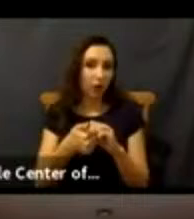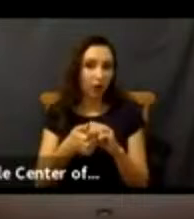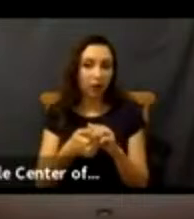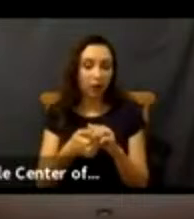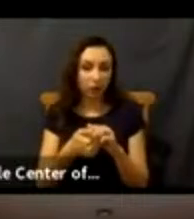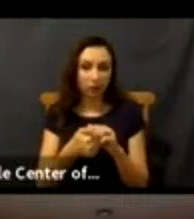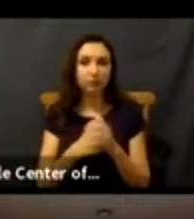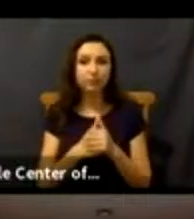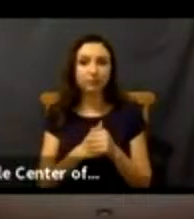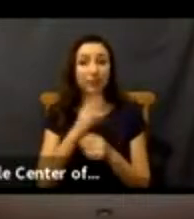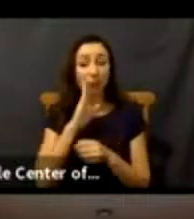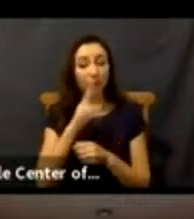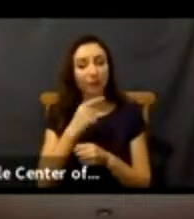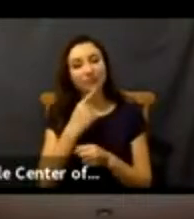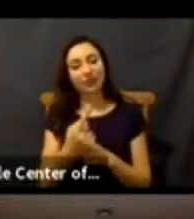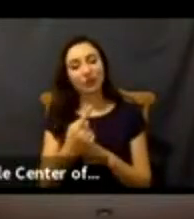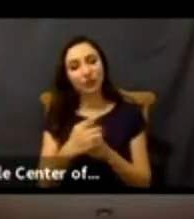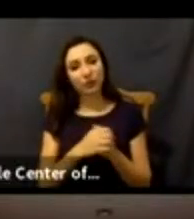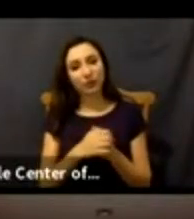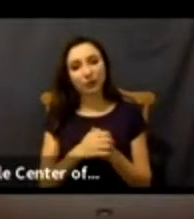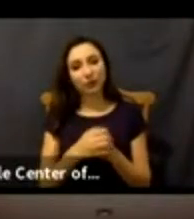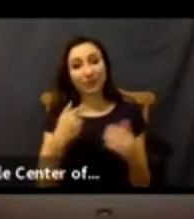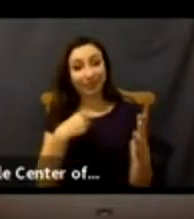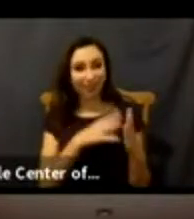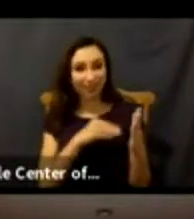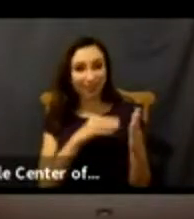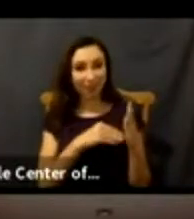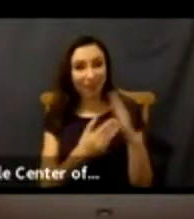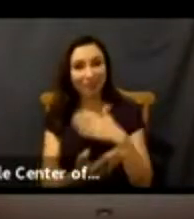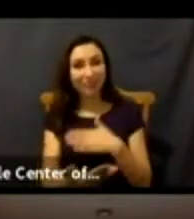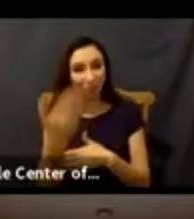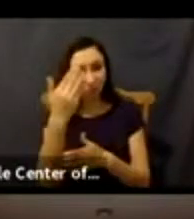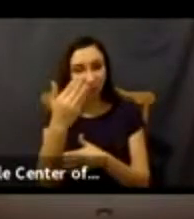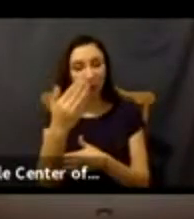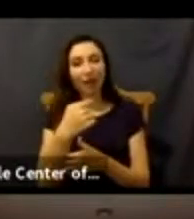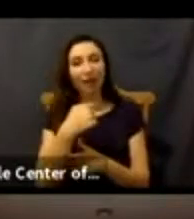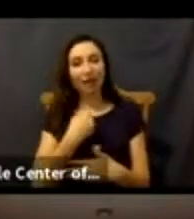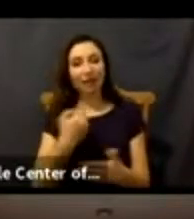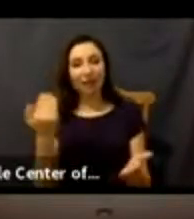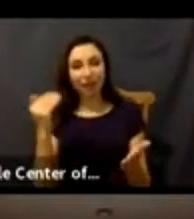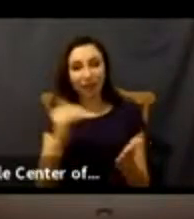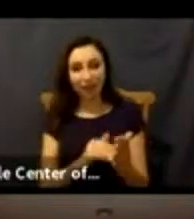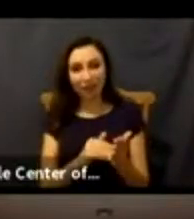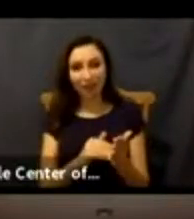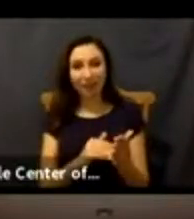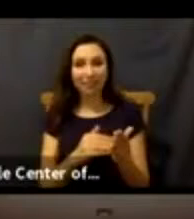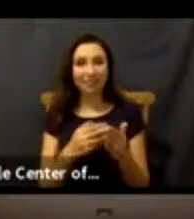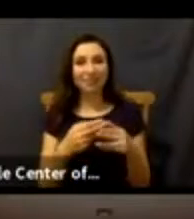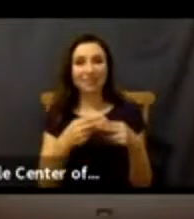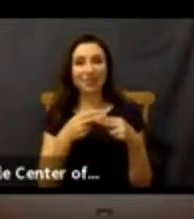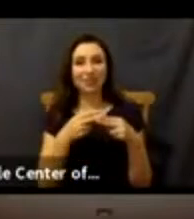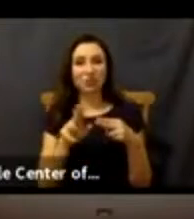I will tell you all that I found out only this morning that I once again have drawn the short straw